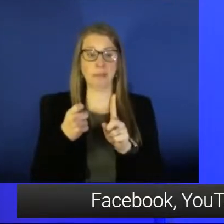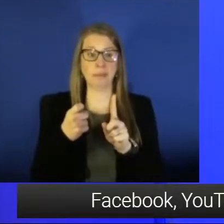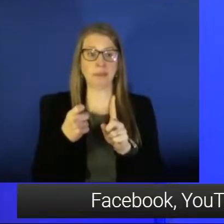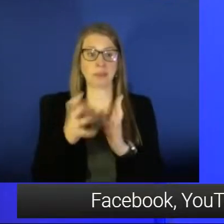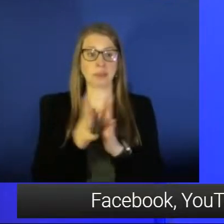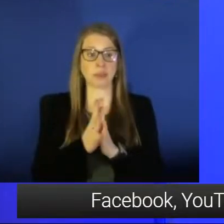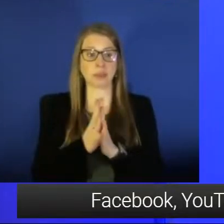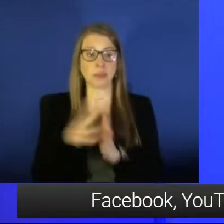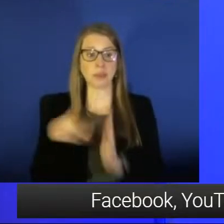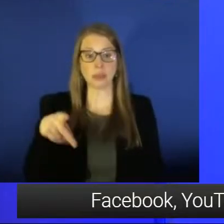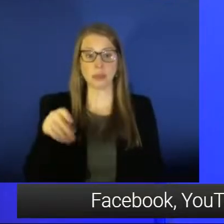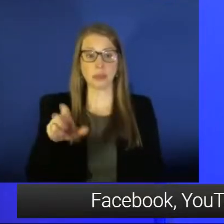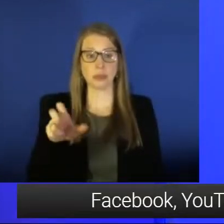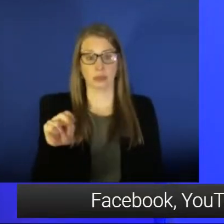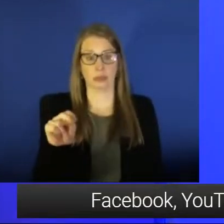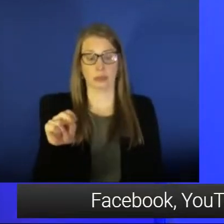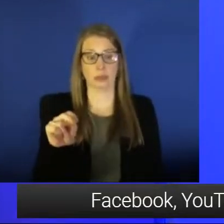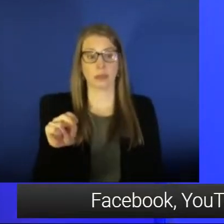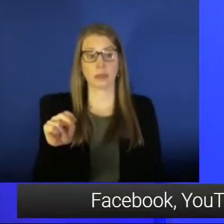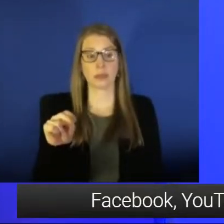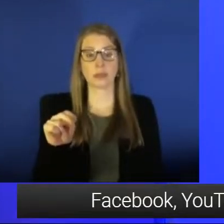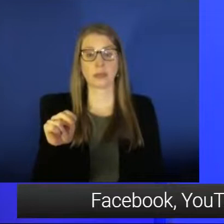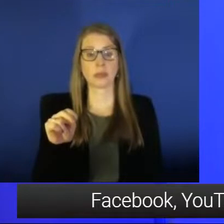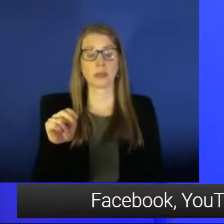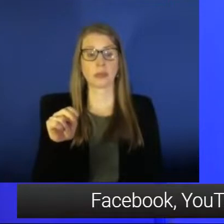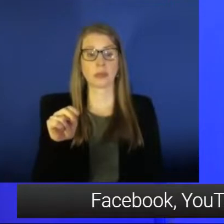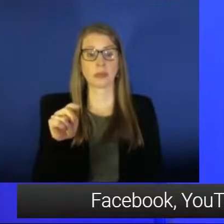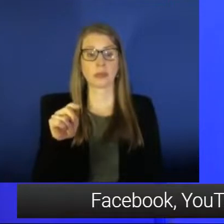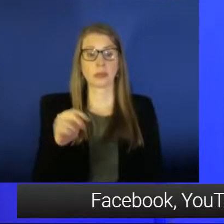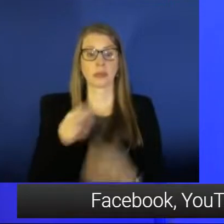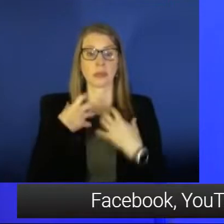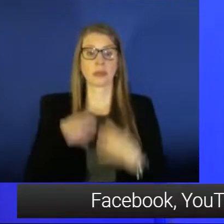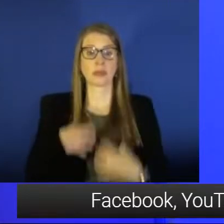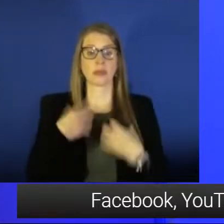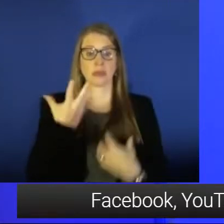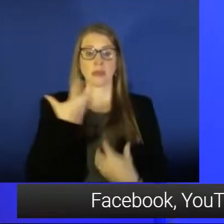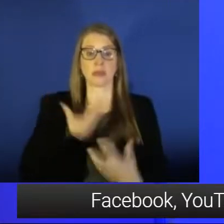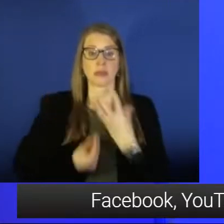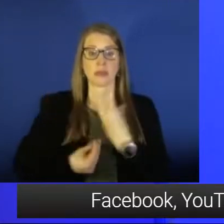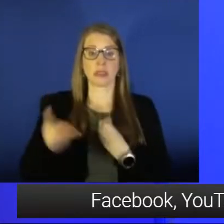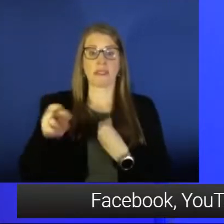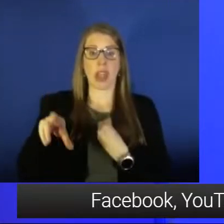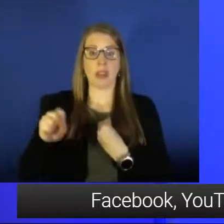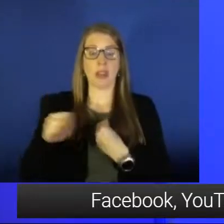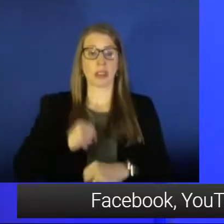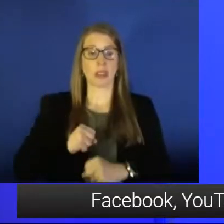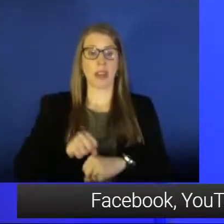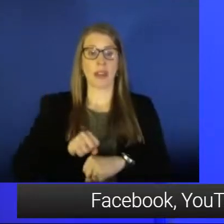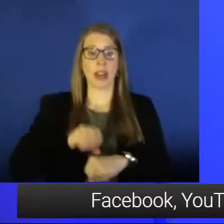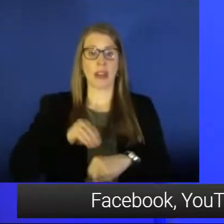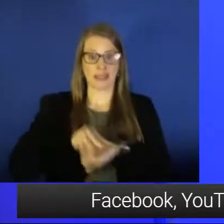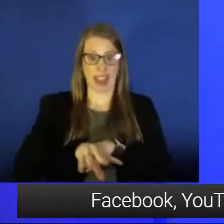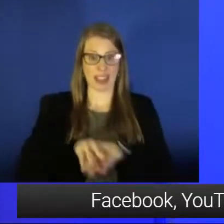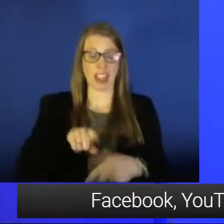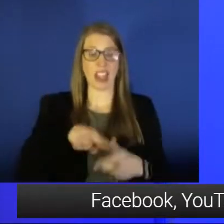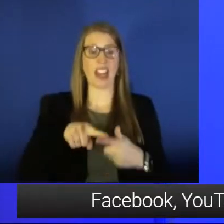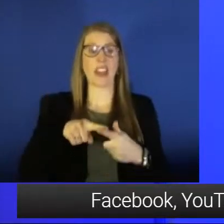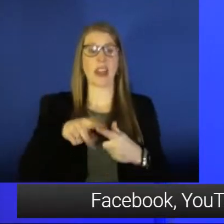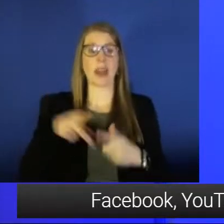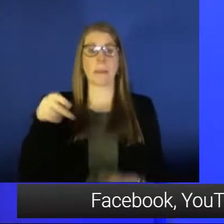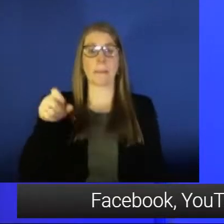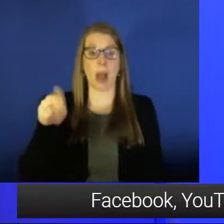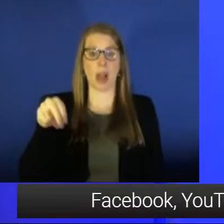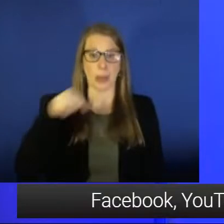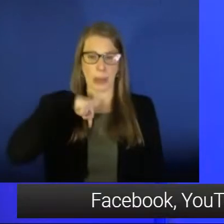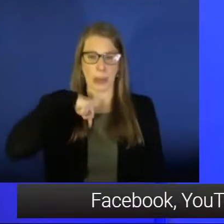pollen, because your airway is affected by the virus, and so then the pollen can get deeper into the lung